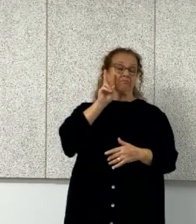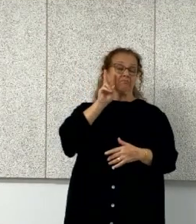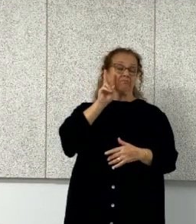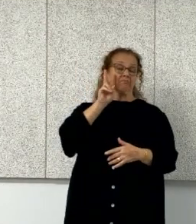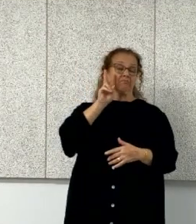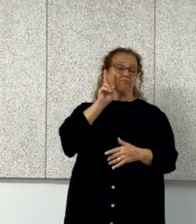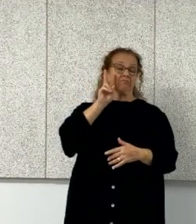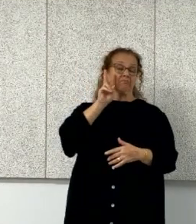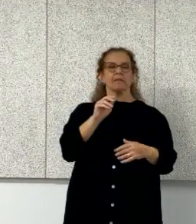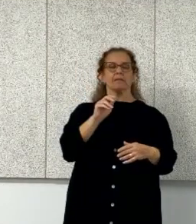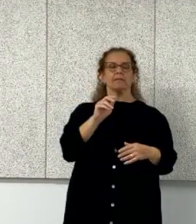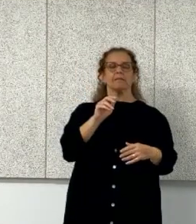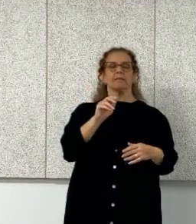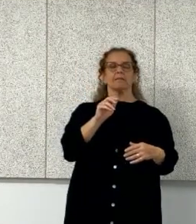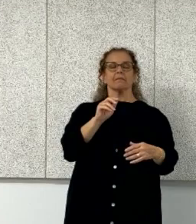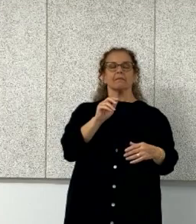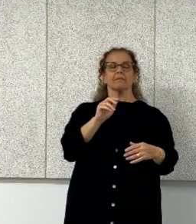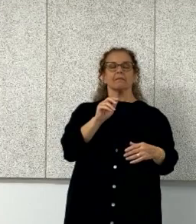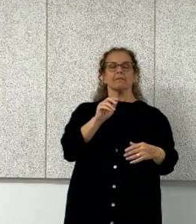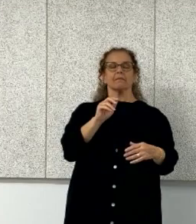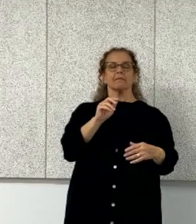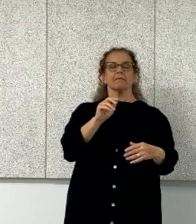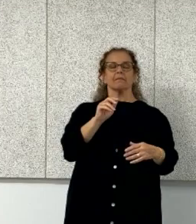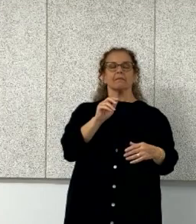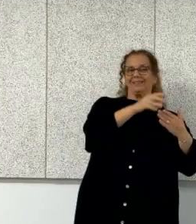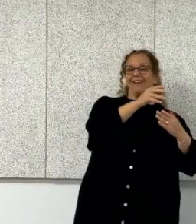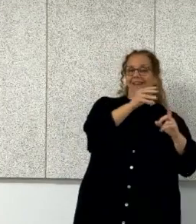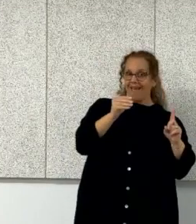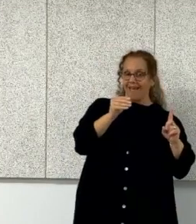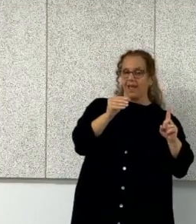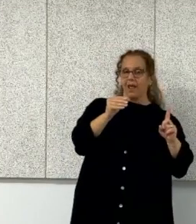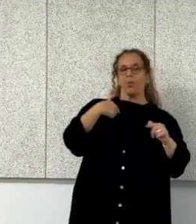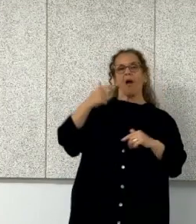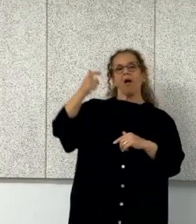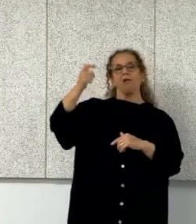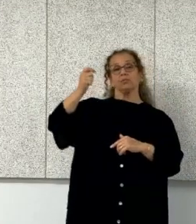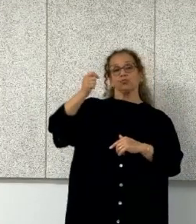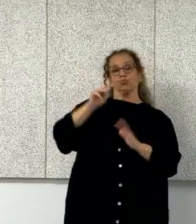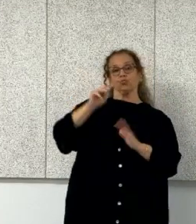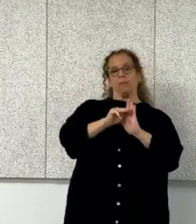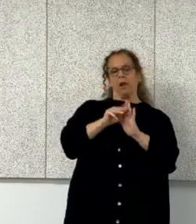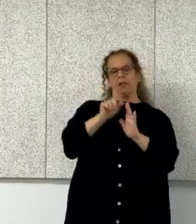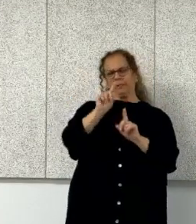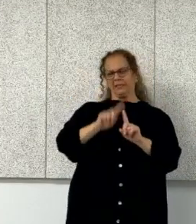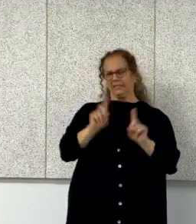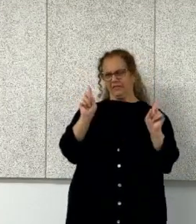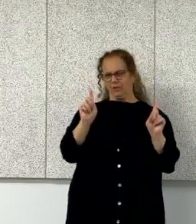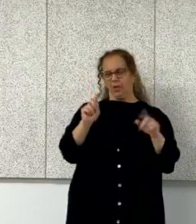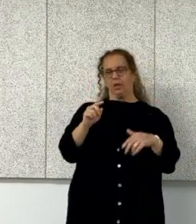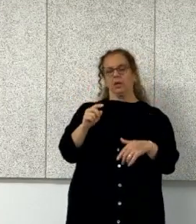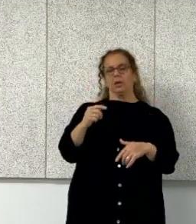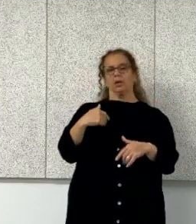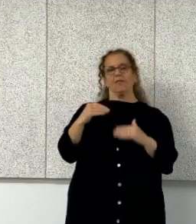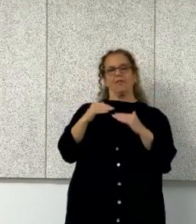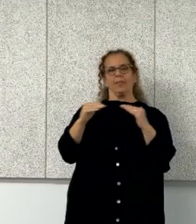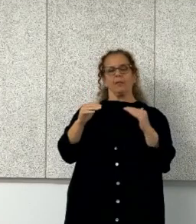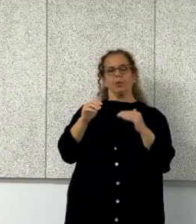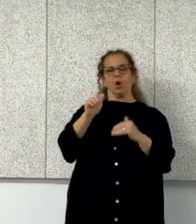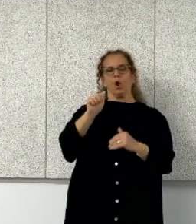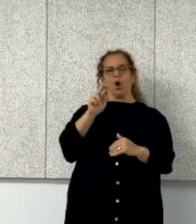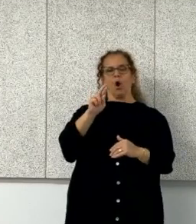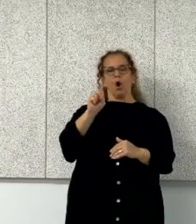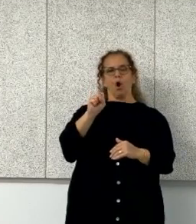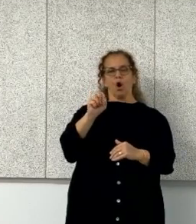Your Price ticketing initiative, we also have a subscription model that's like a little different. We have a platform called Ars Nova